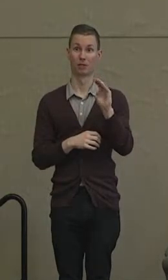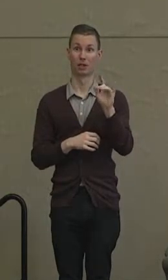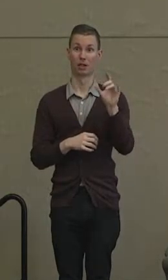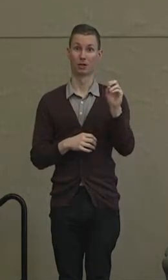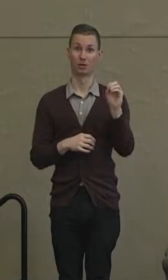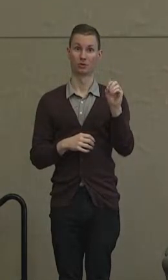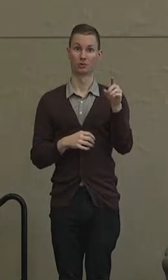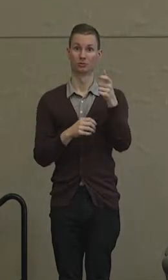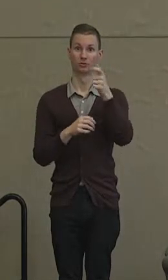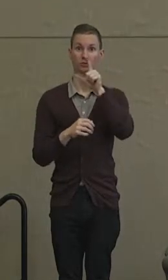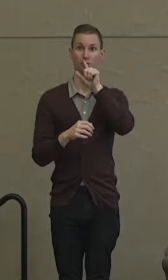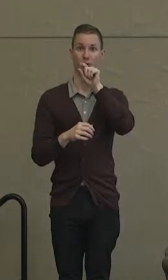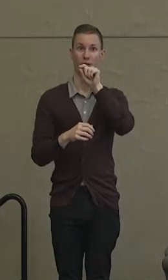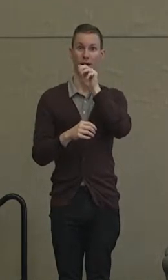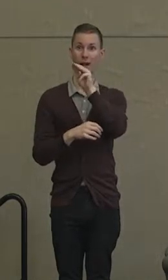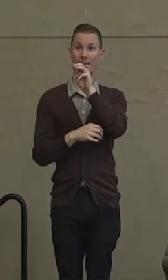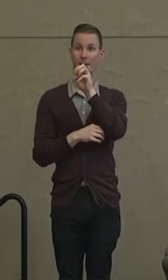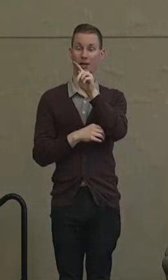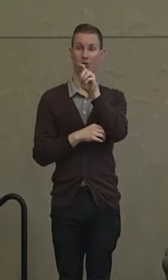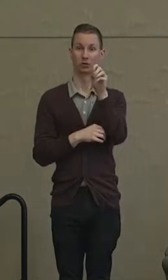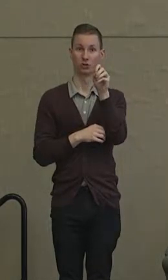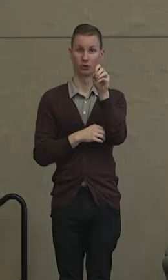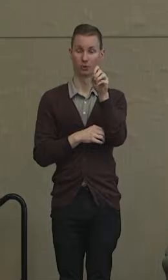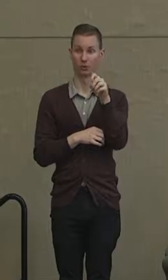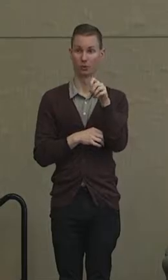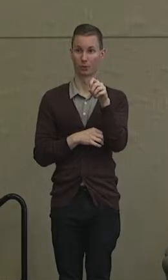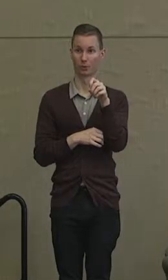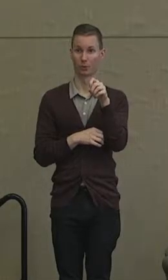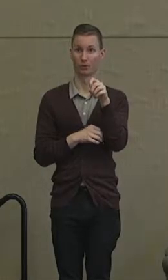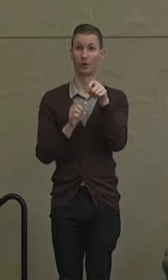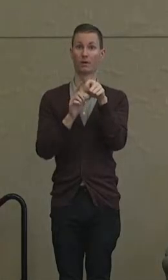Me Too from Tirana's